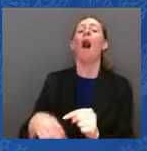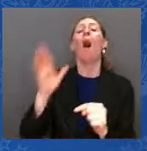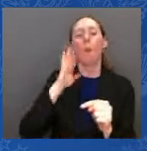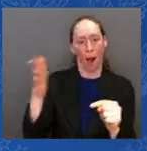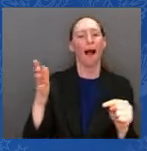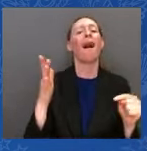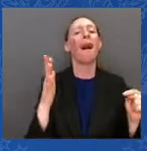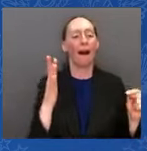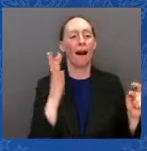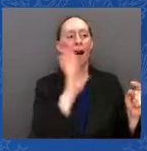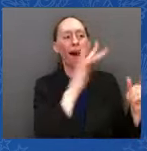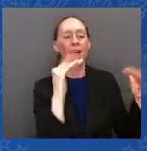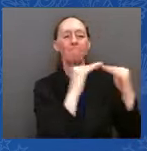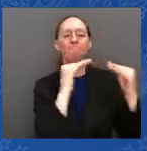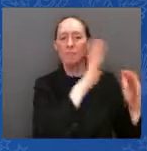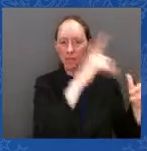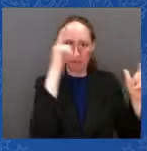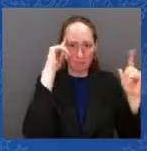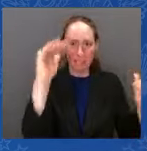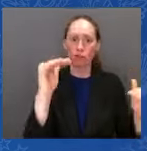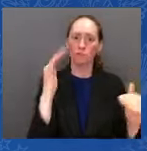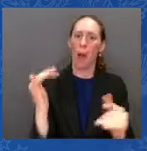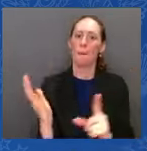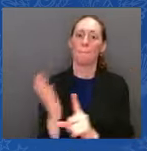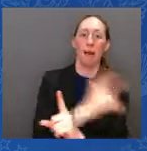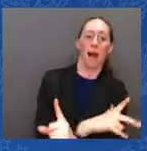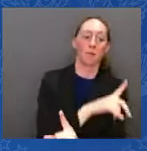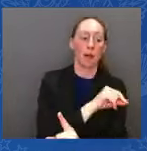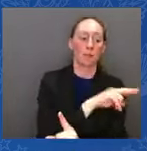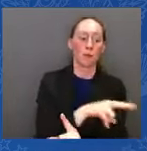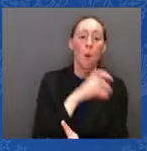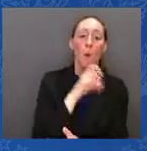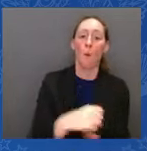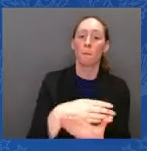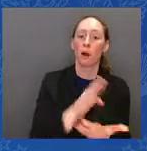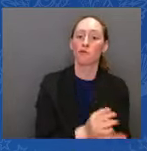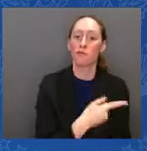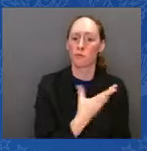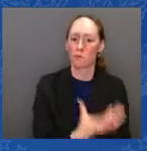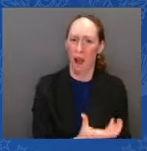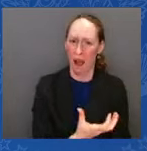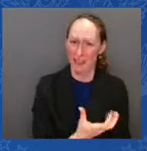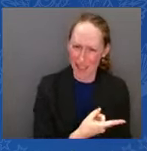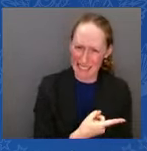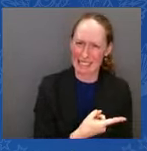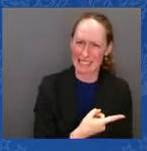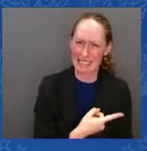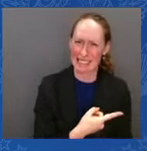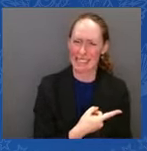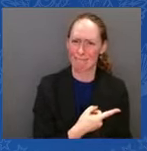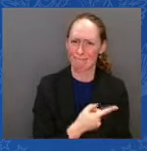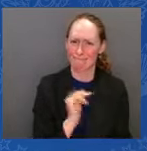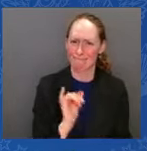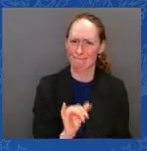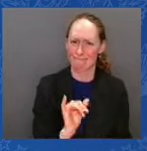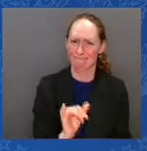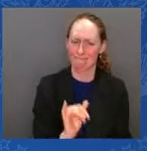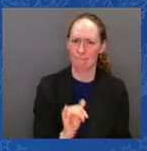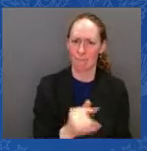live at the 2022 budget numbers. The Speaker and the Republicans don't like that I point that